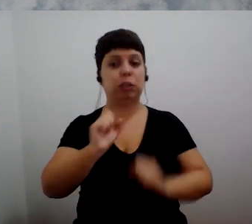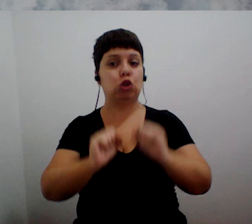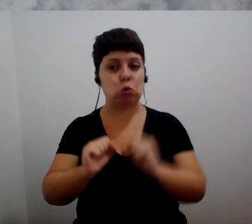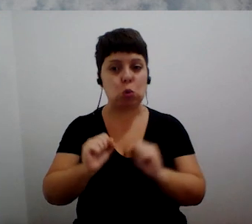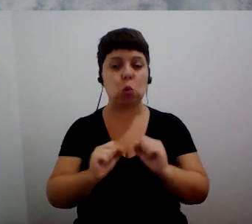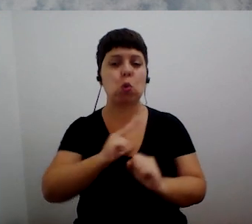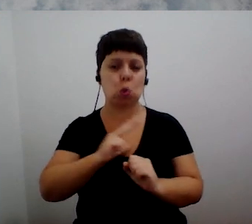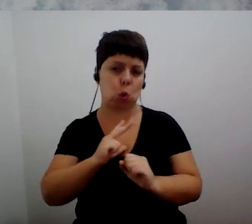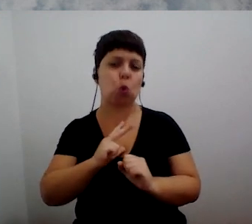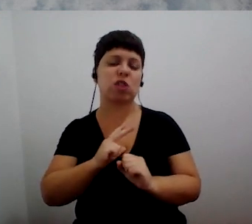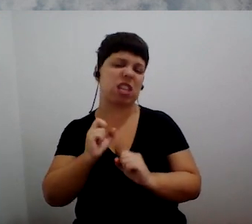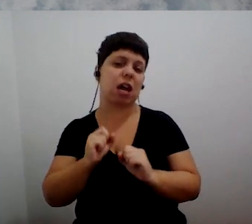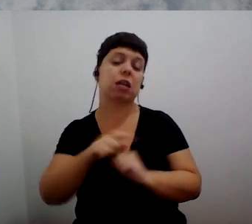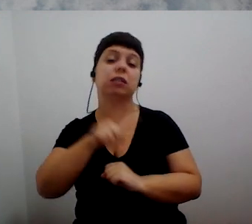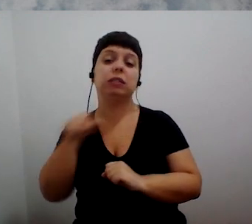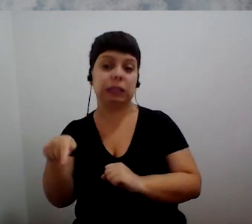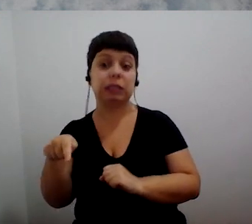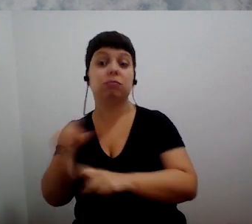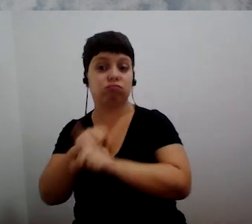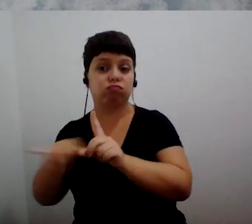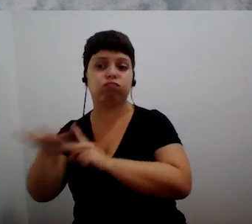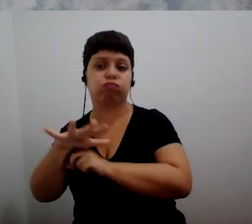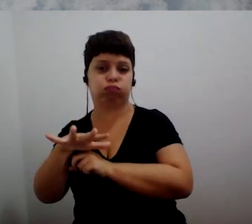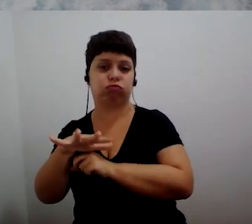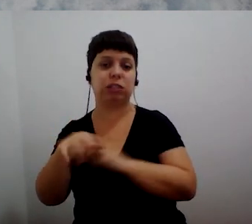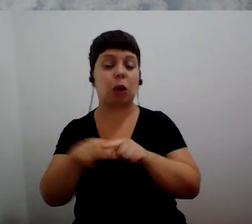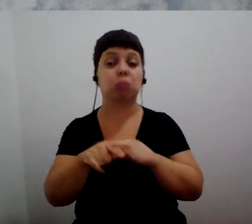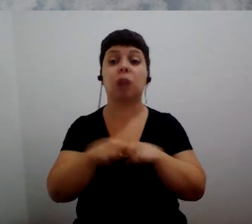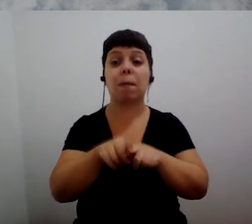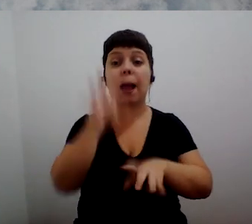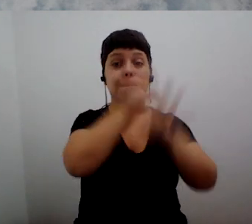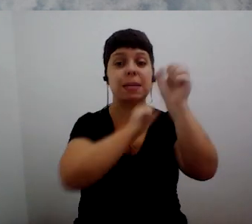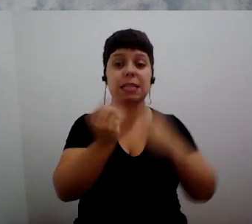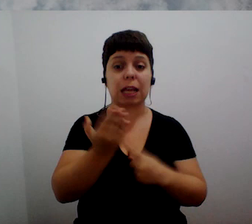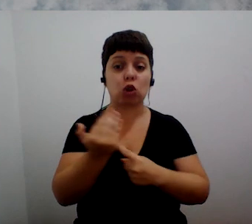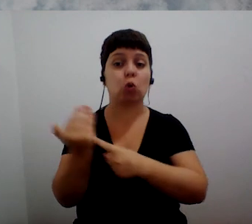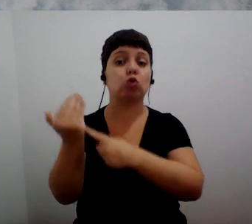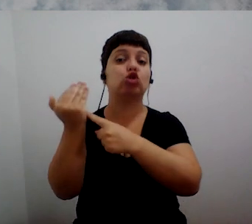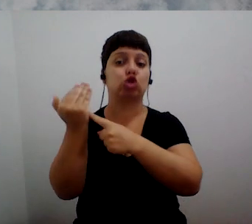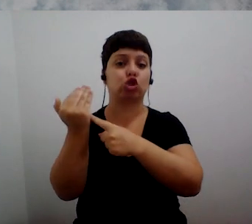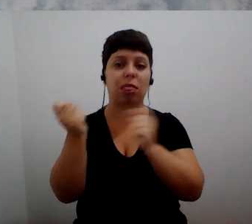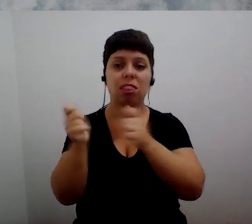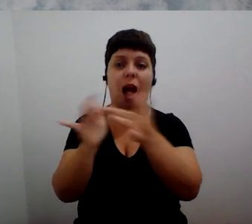and all the benefits of connect that can connect us all in this virtual manners